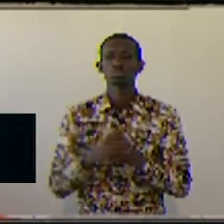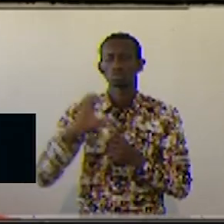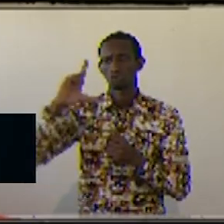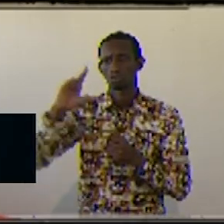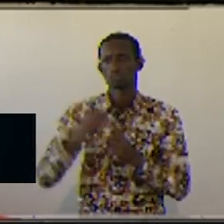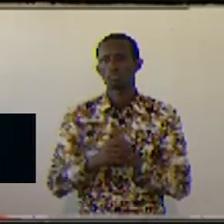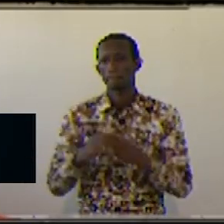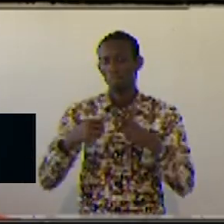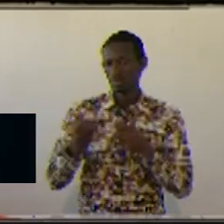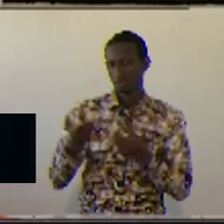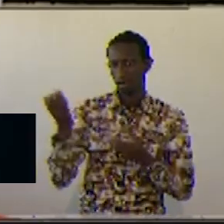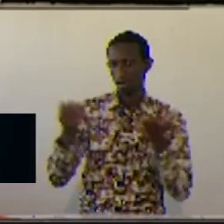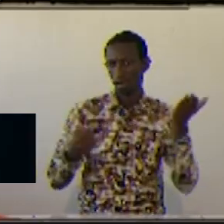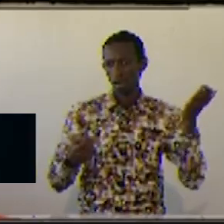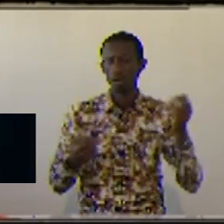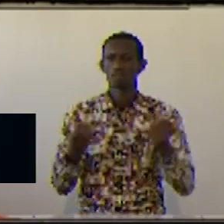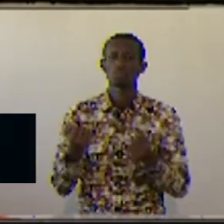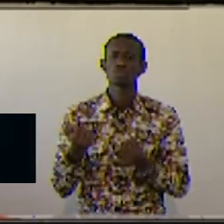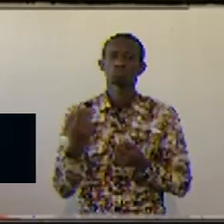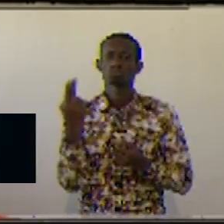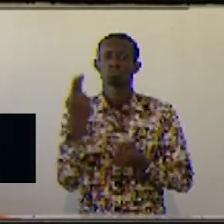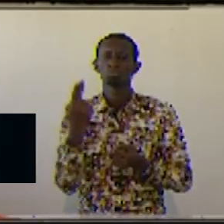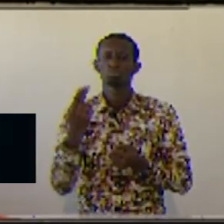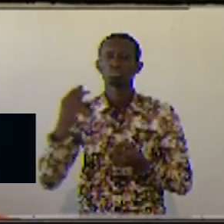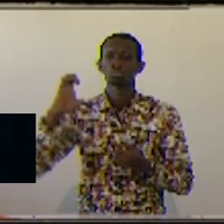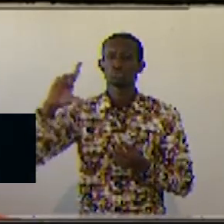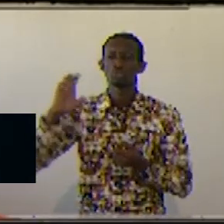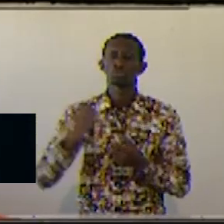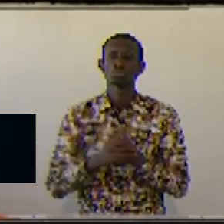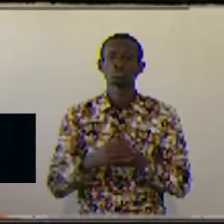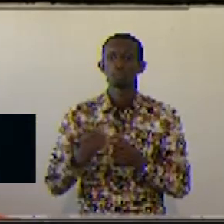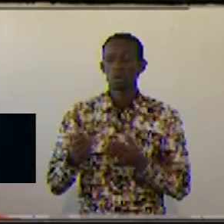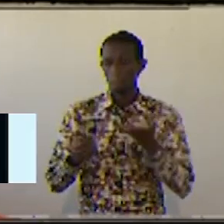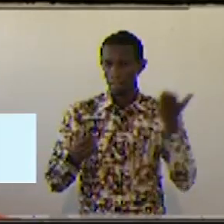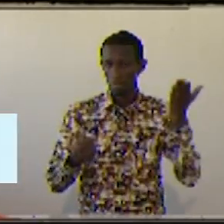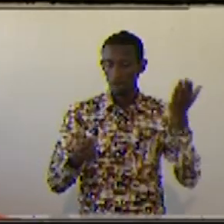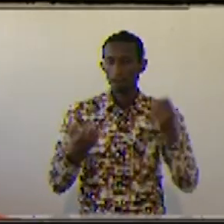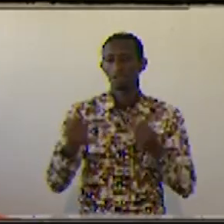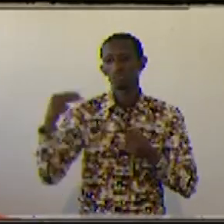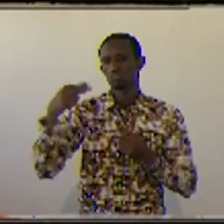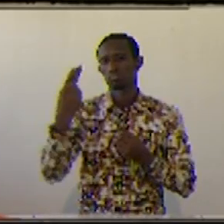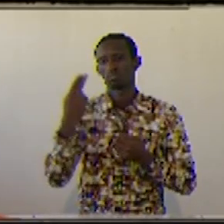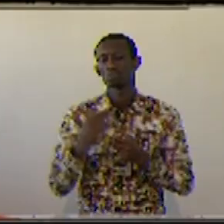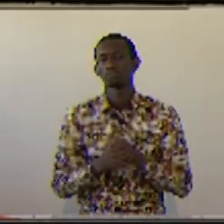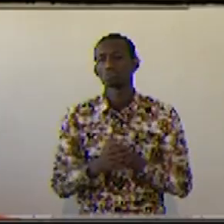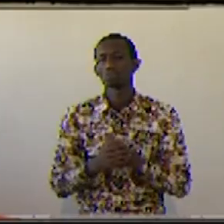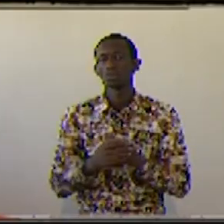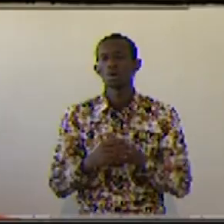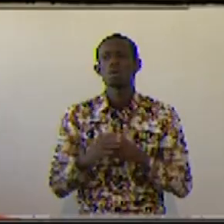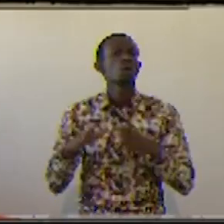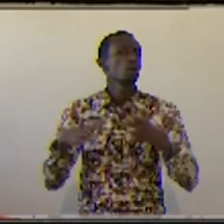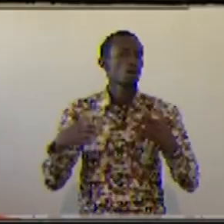chlorine atoms. Here we have 2 hydrogen atoms, but in the reactant side we have 1. So how do